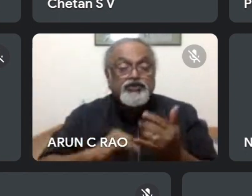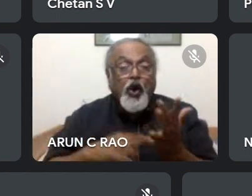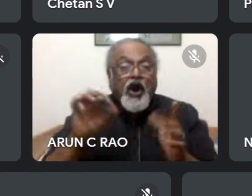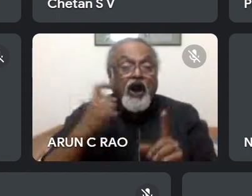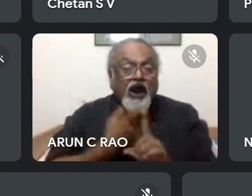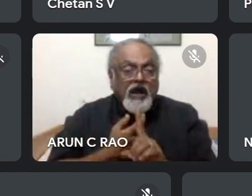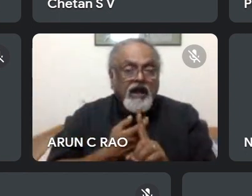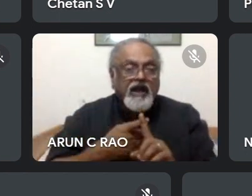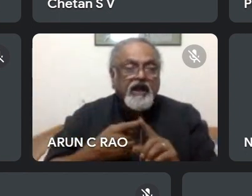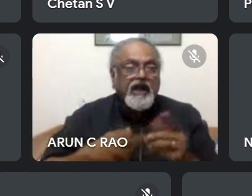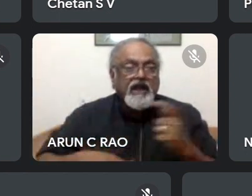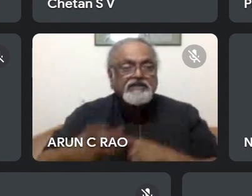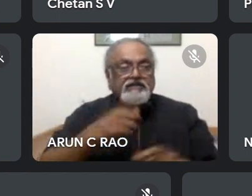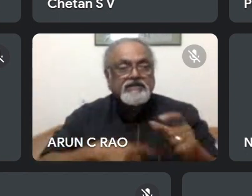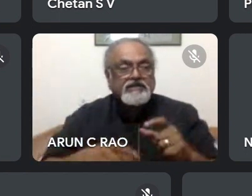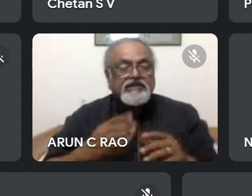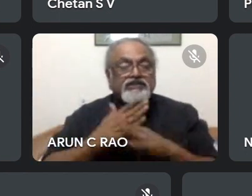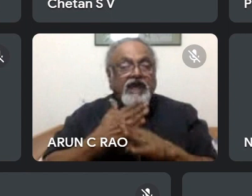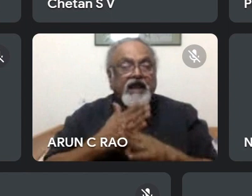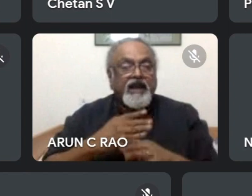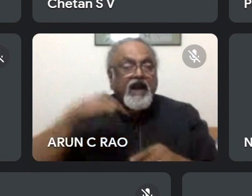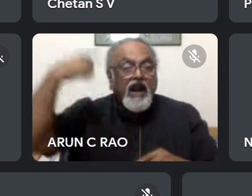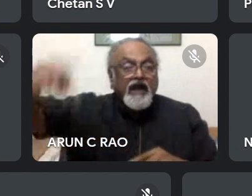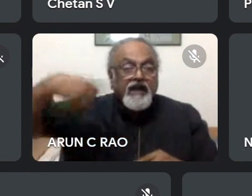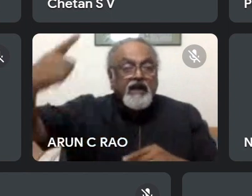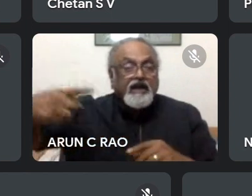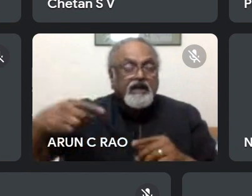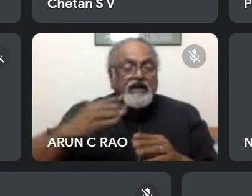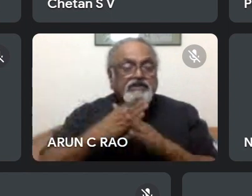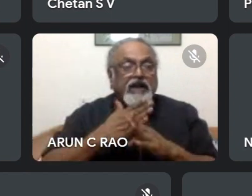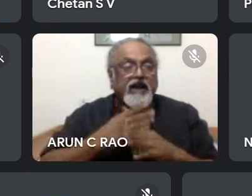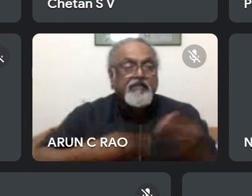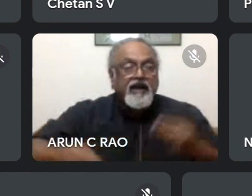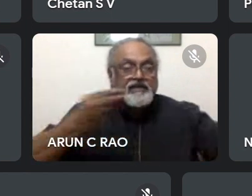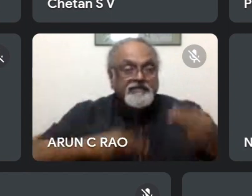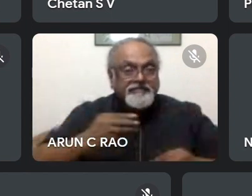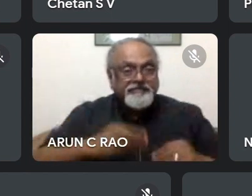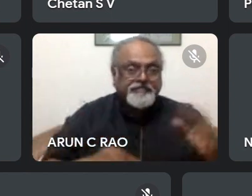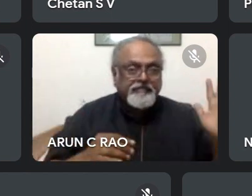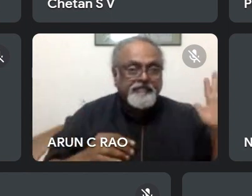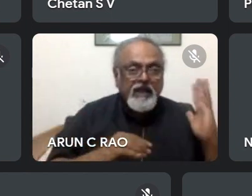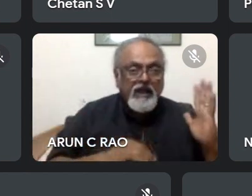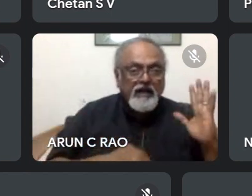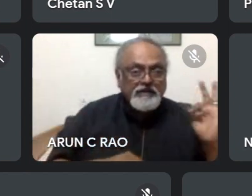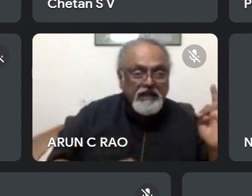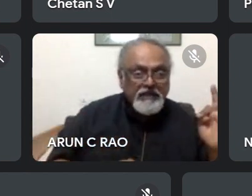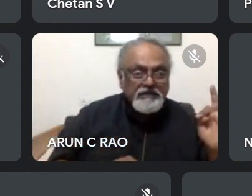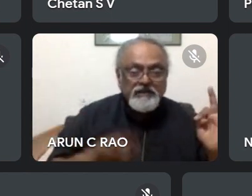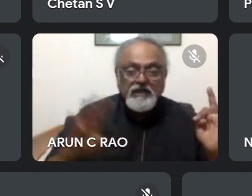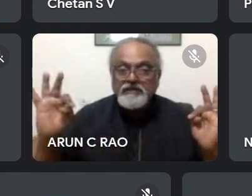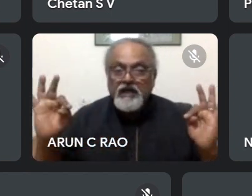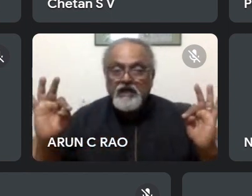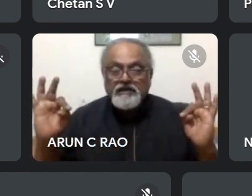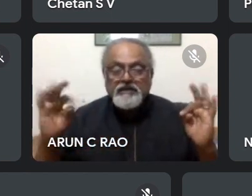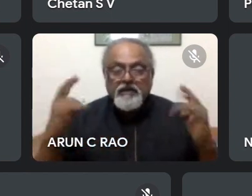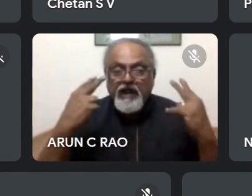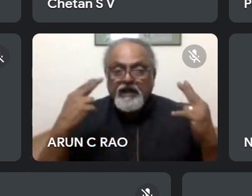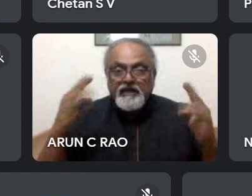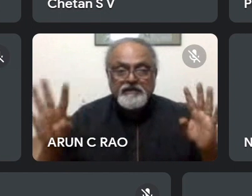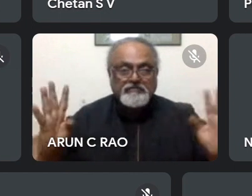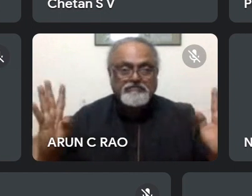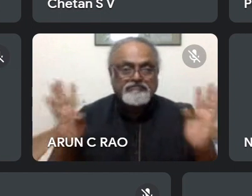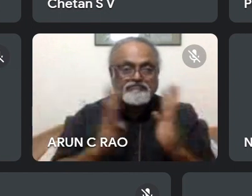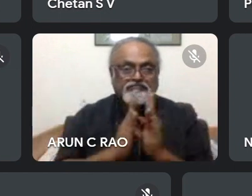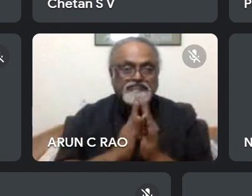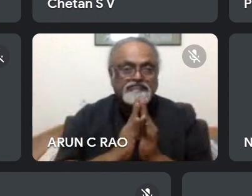up with the blind candidates from Enable India. The task was to just walk them around the campus, show